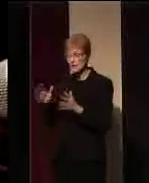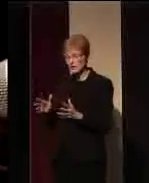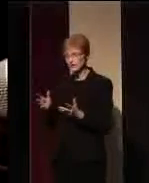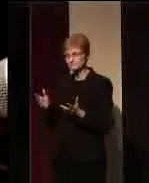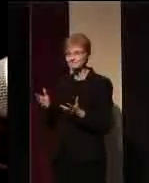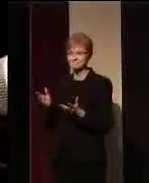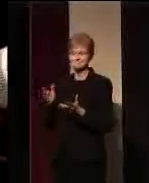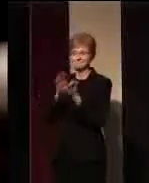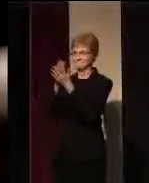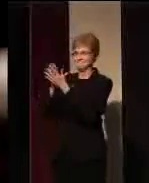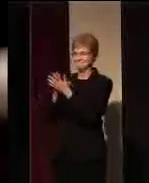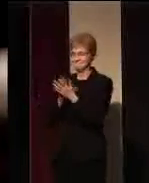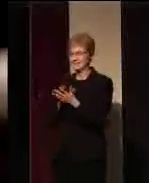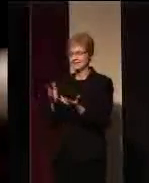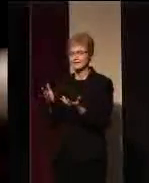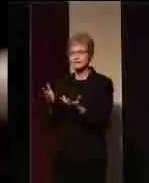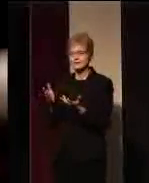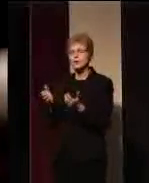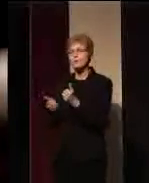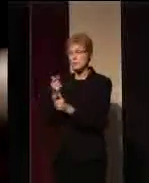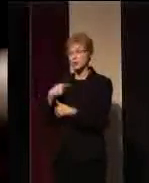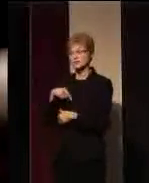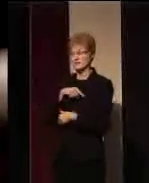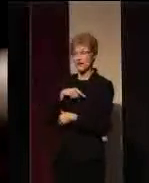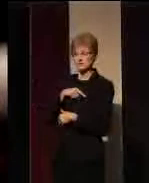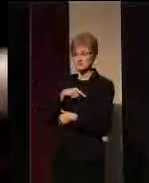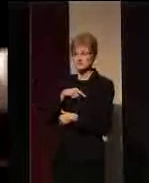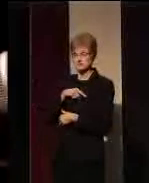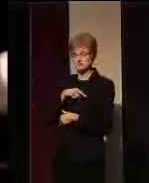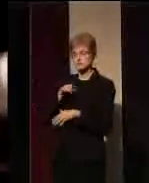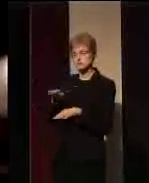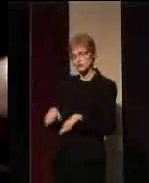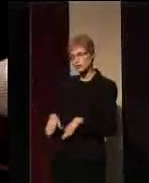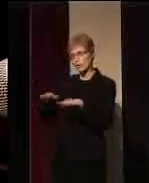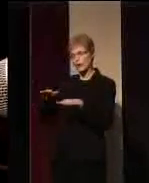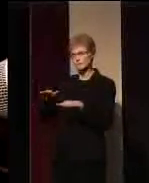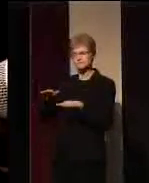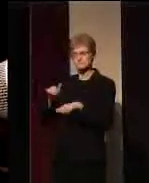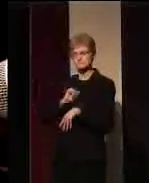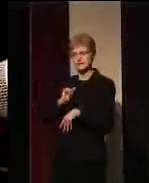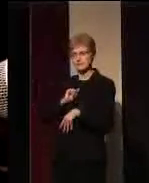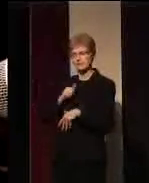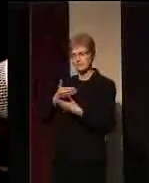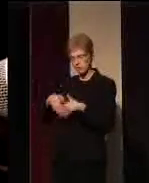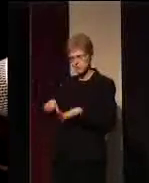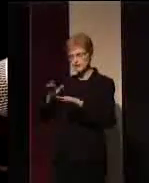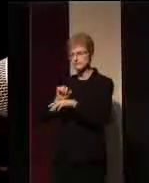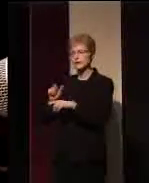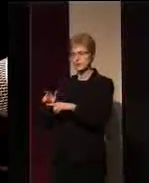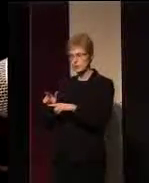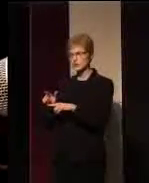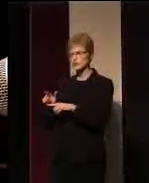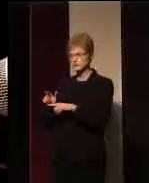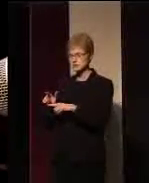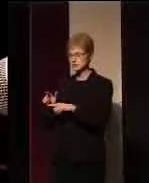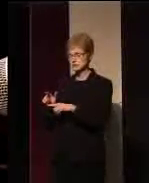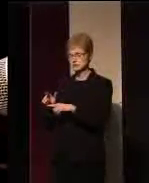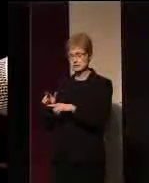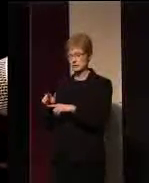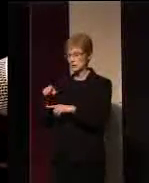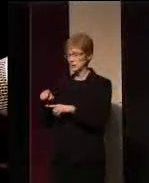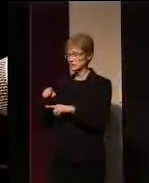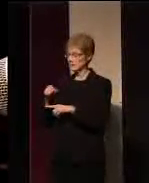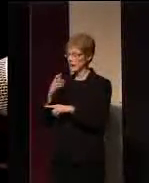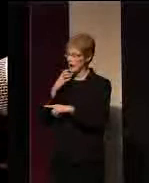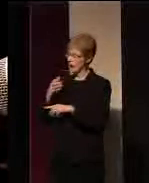receive that. And, you know, because most of us that have grown up, like myself, born and raised in St. Louis, in one of the hottest